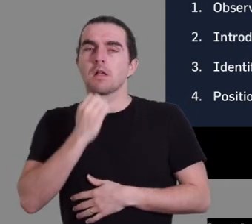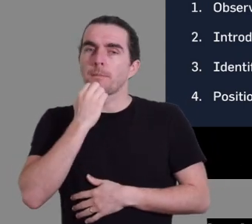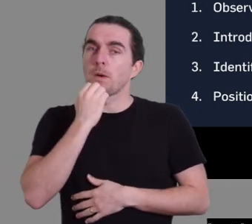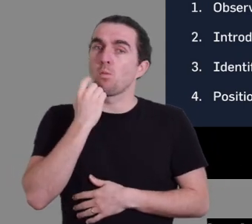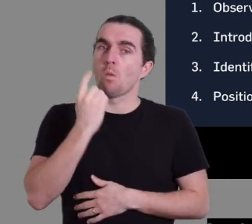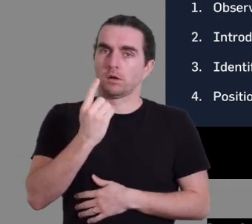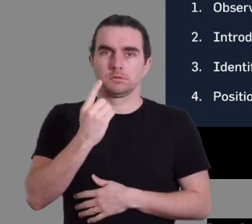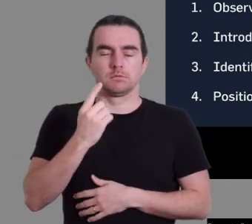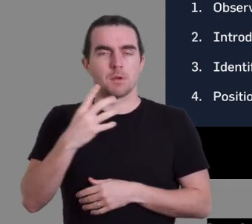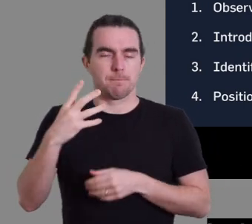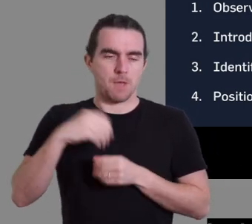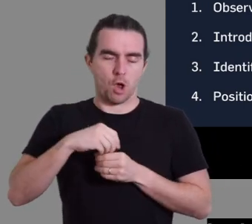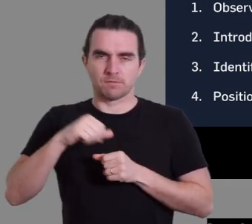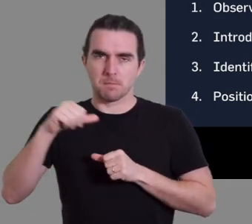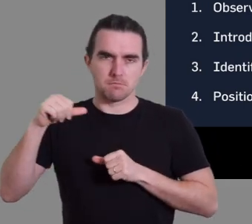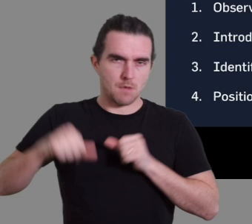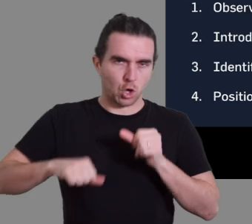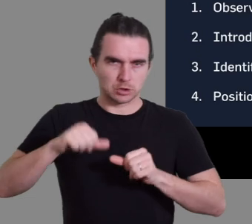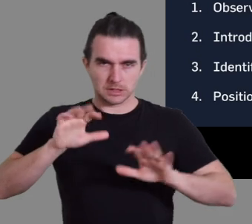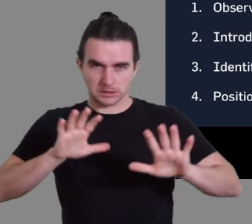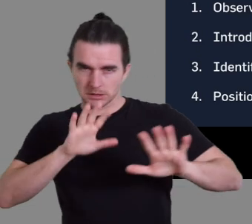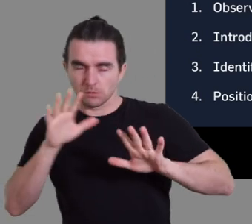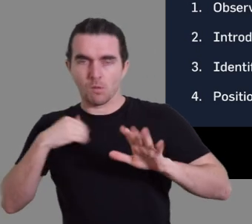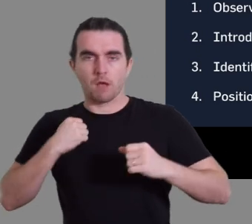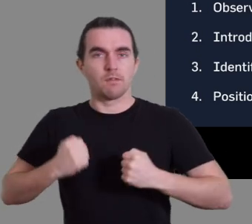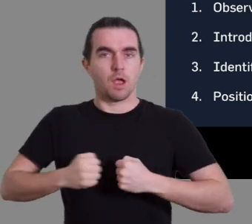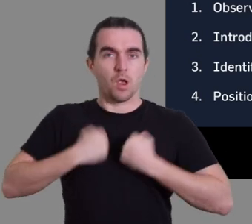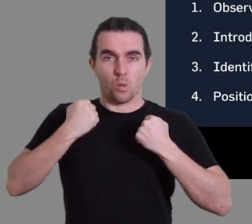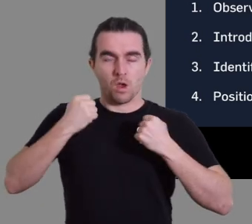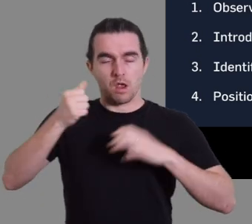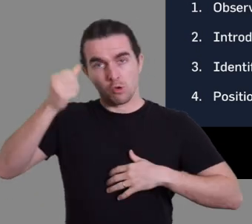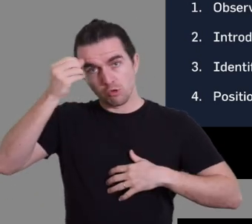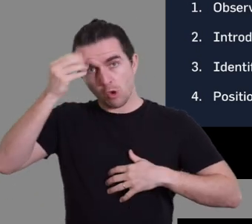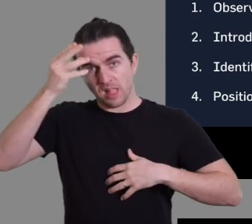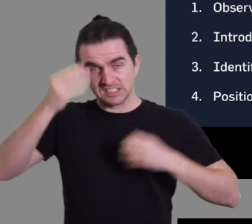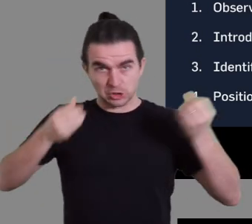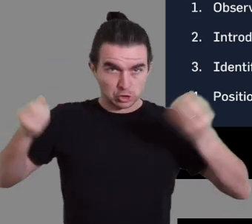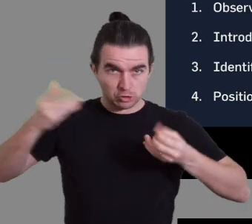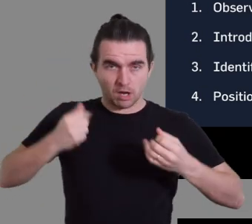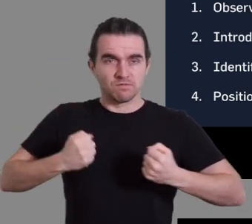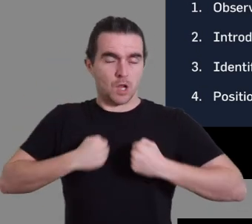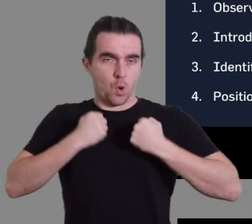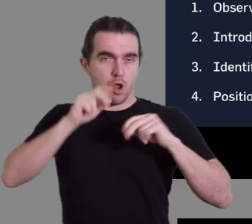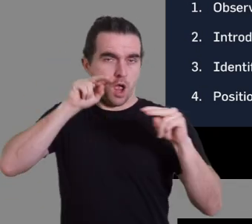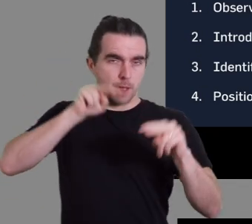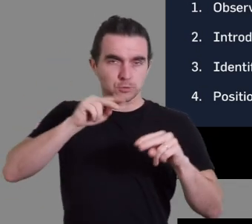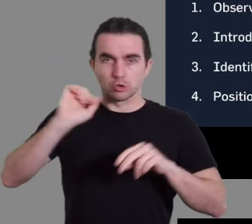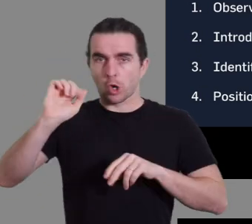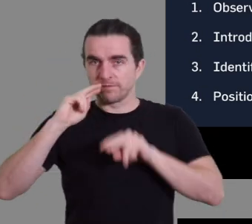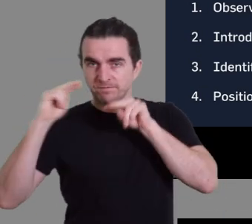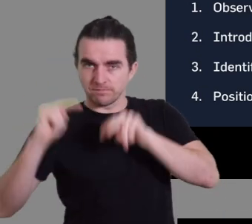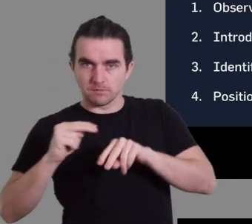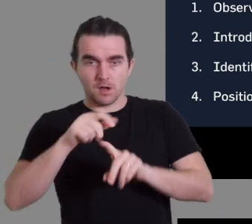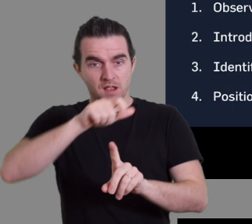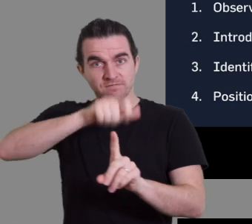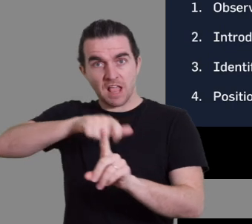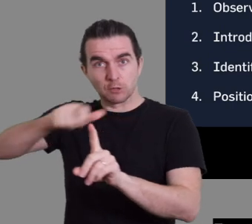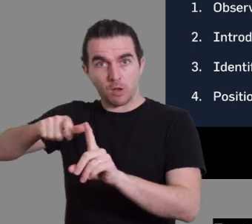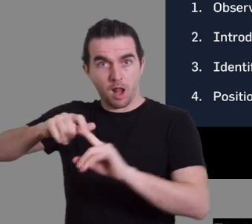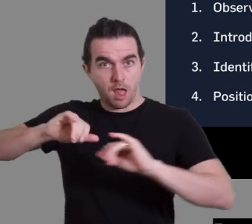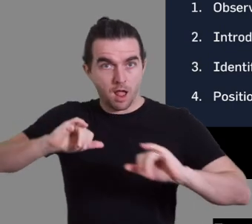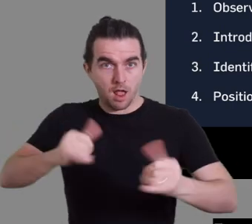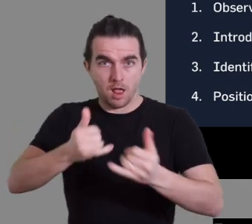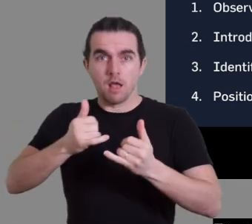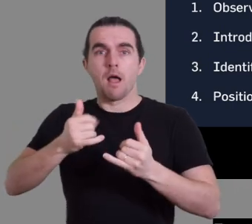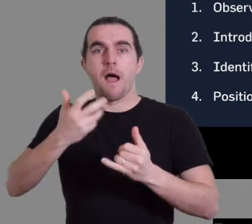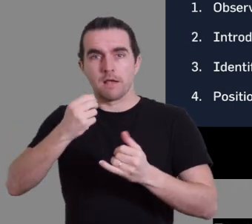fact that, number one, it's part of a process. We all got to have our own craft knowledge, our own observations on the game, on individual players, but